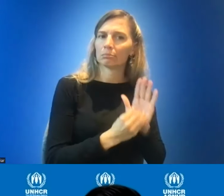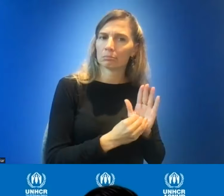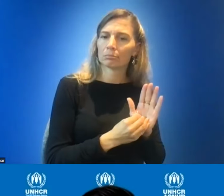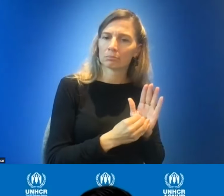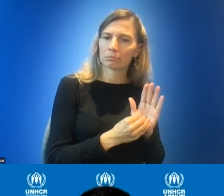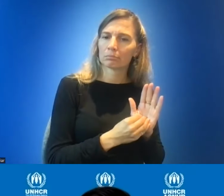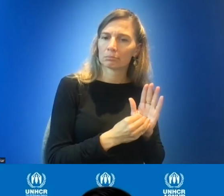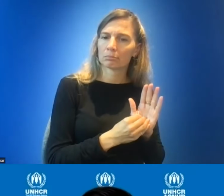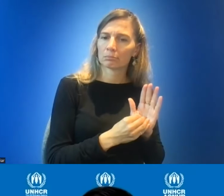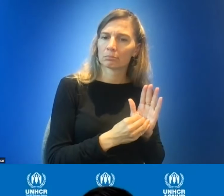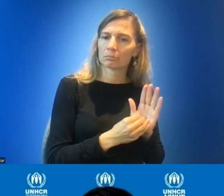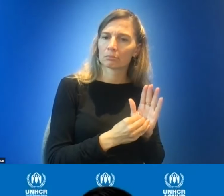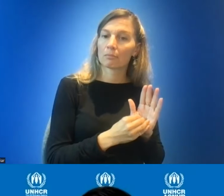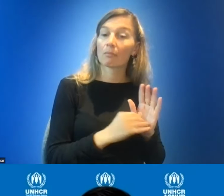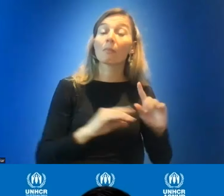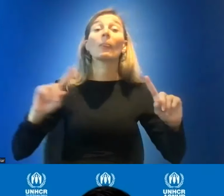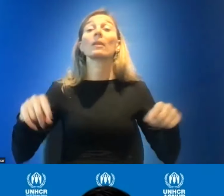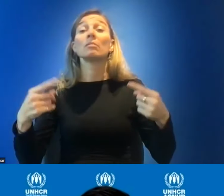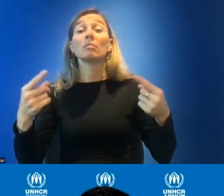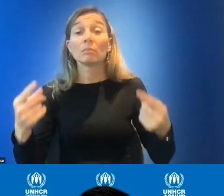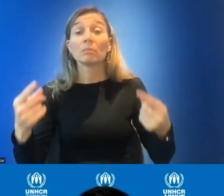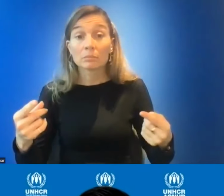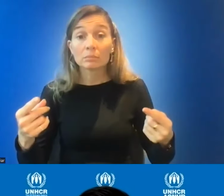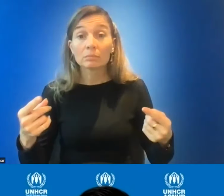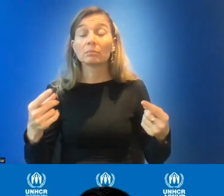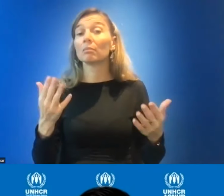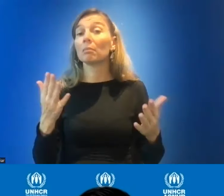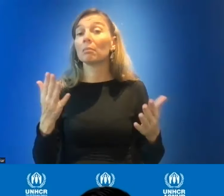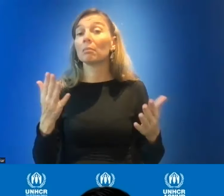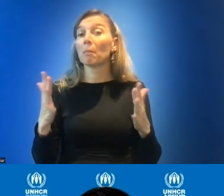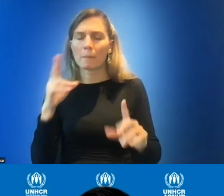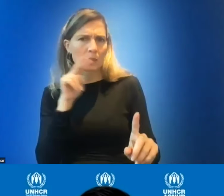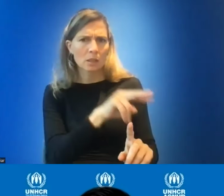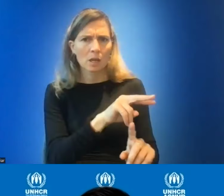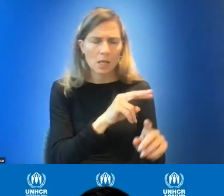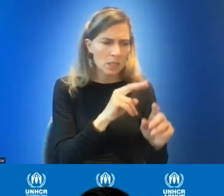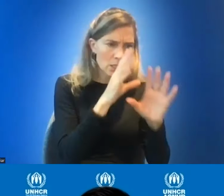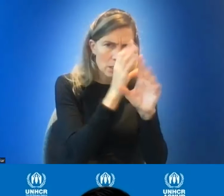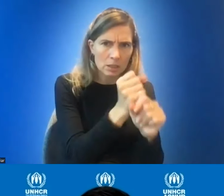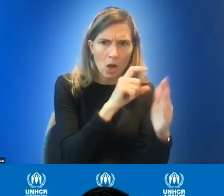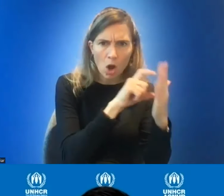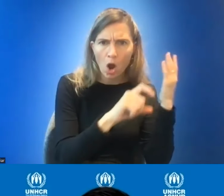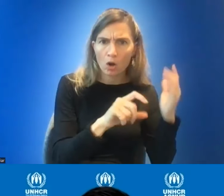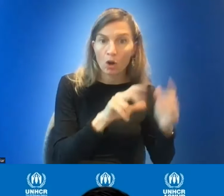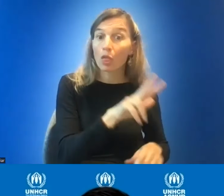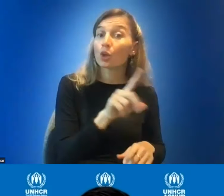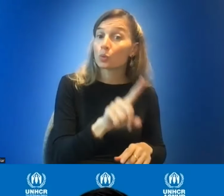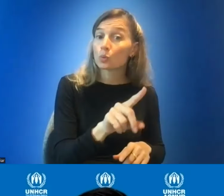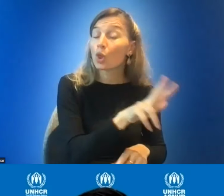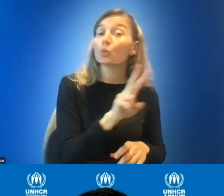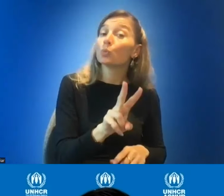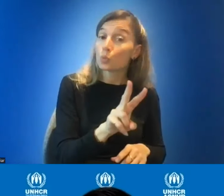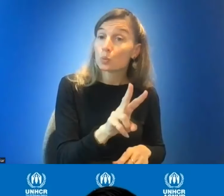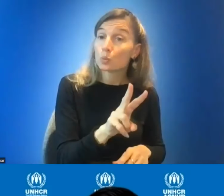be more interested in Article 32 and international cooperation to get as well to channel